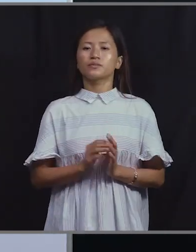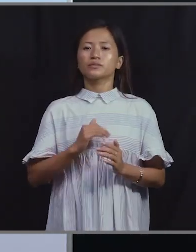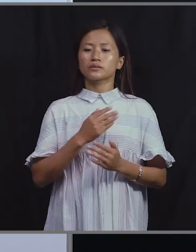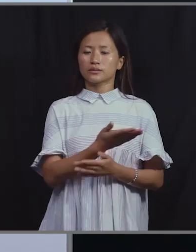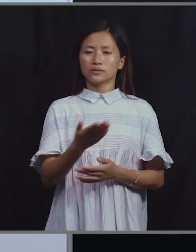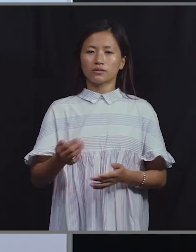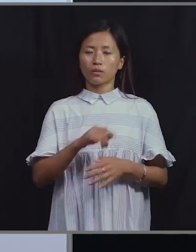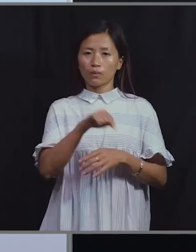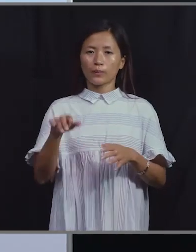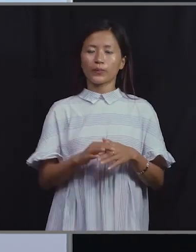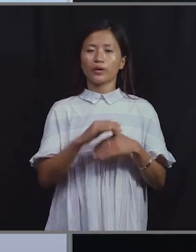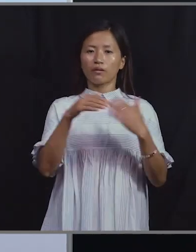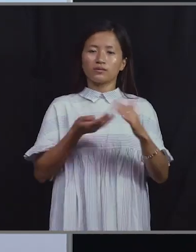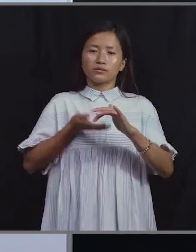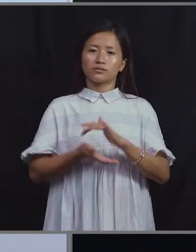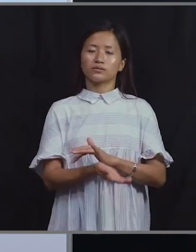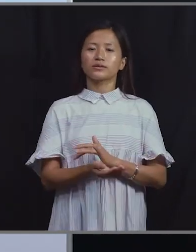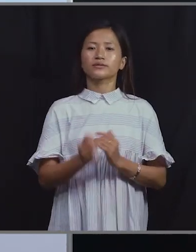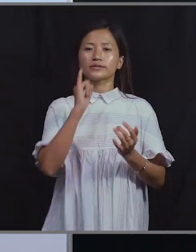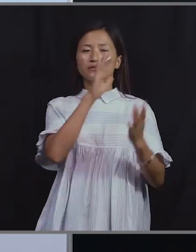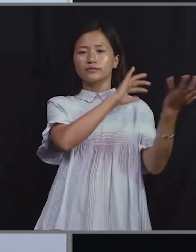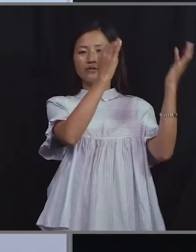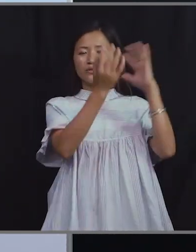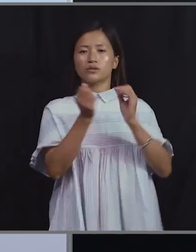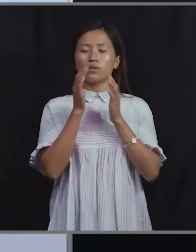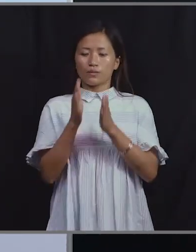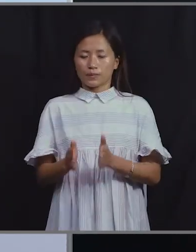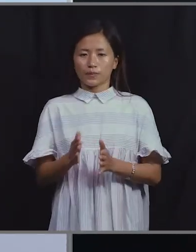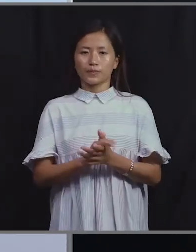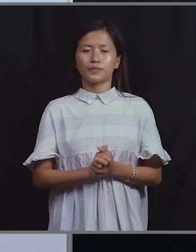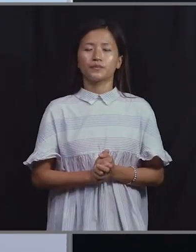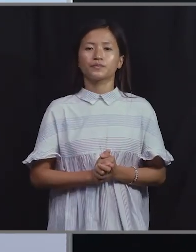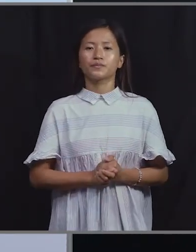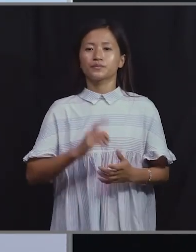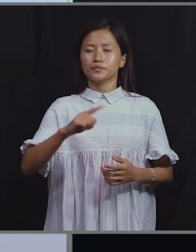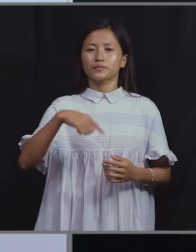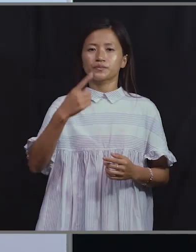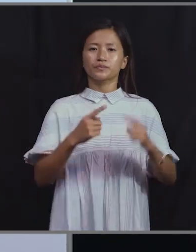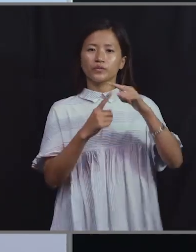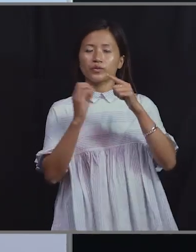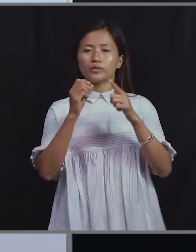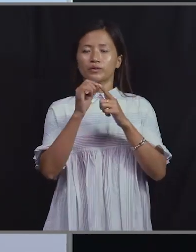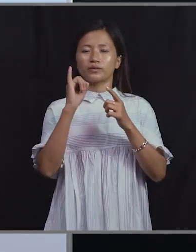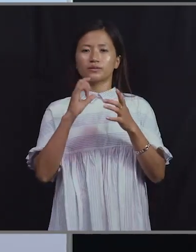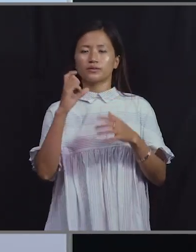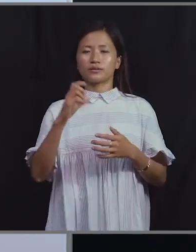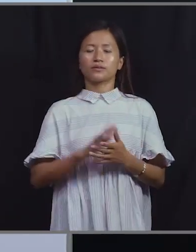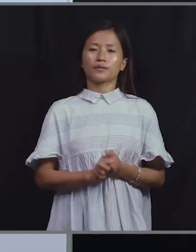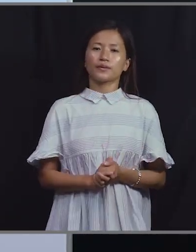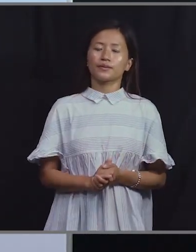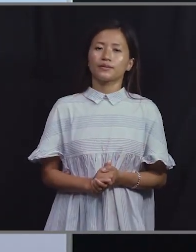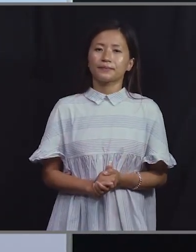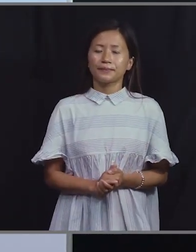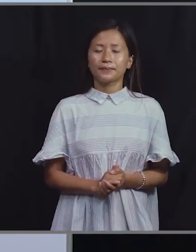are all under the new international economic order. All right, we'll go to the next topic.